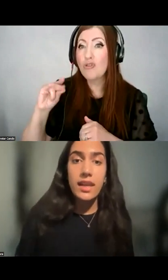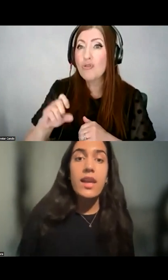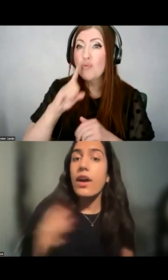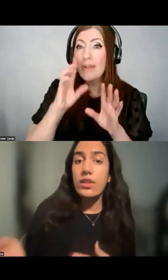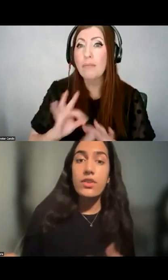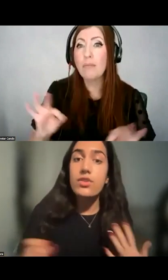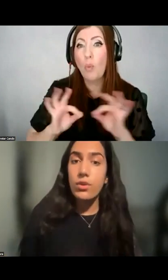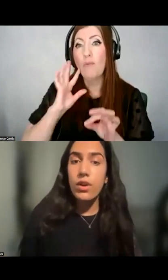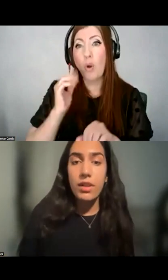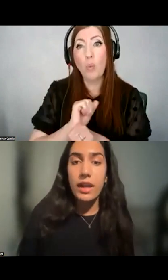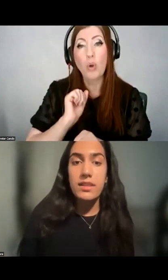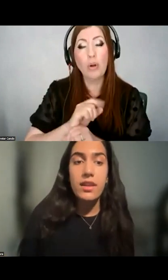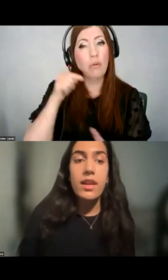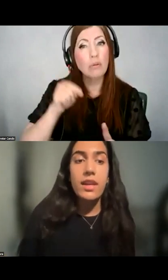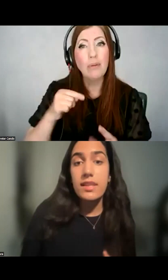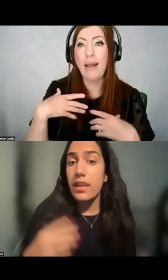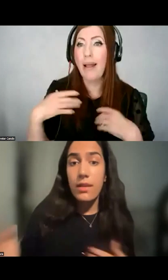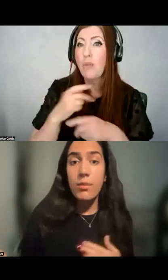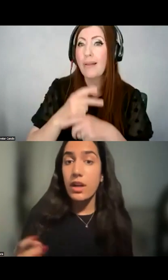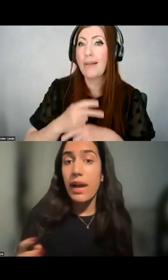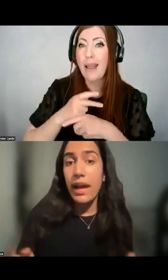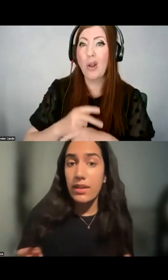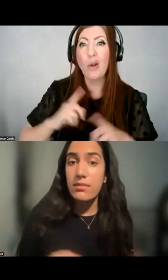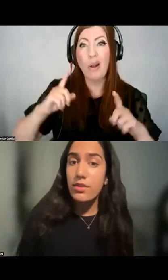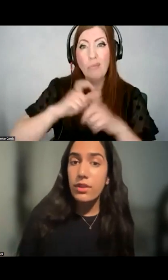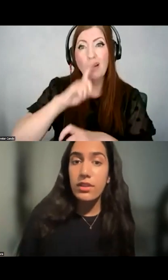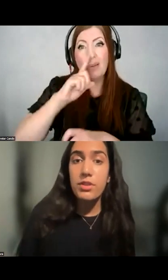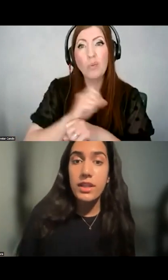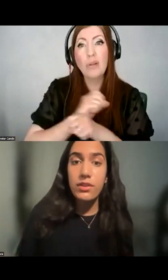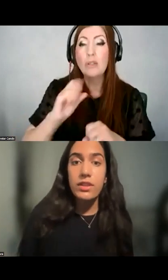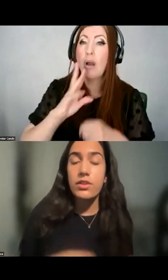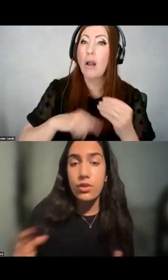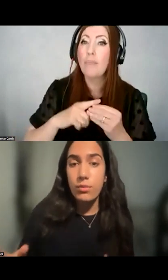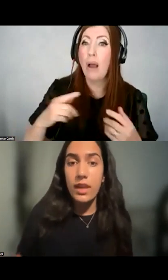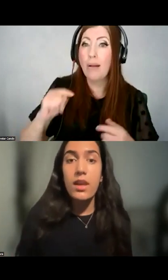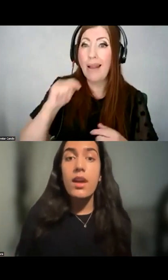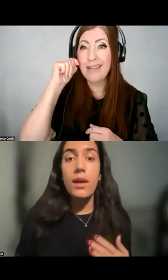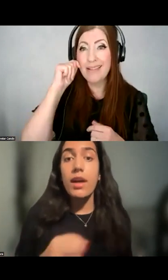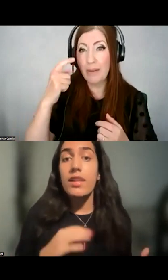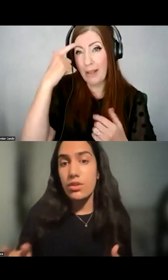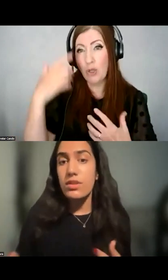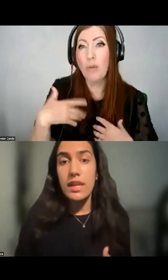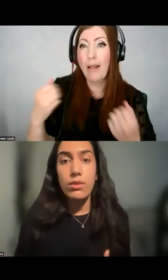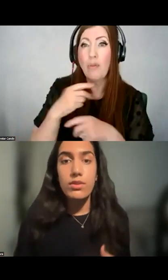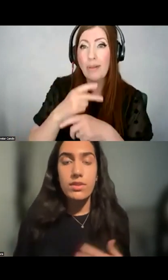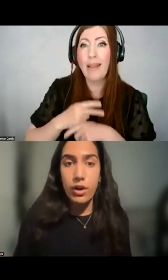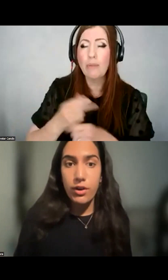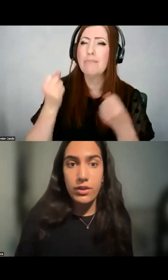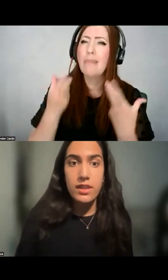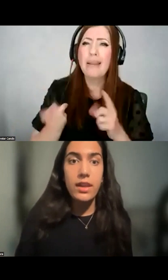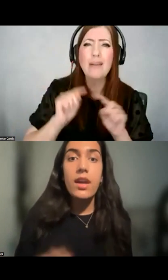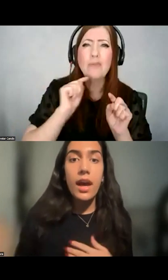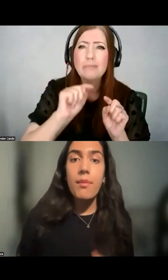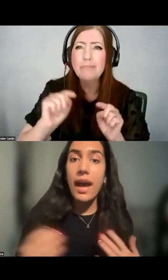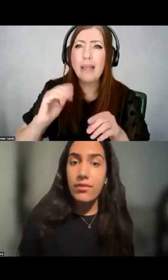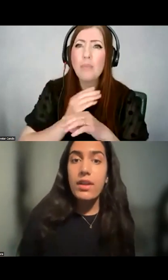the day, like healthcare is so complex, and yes, and when we're talking about adolescent mental health care particularly, there are so many additional stakeholders and partners